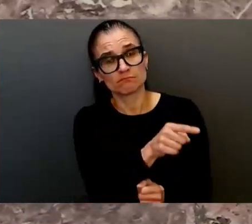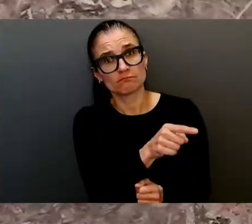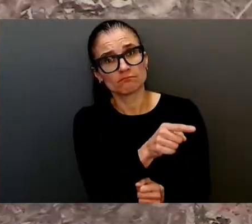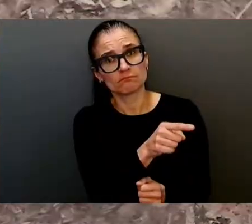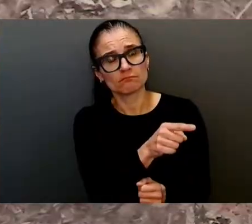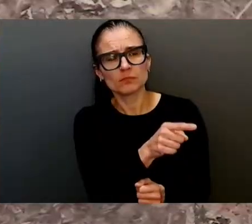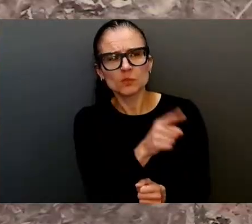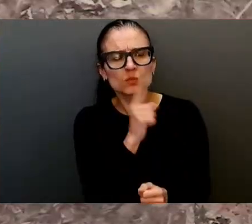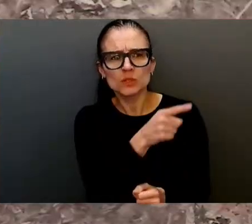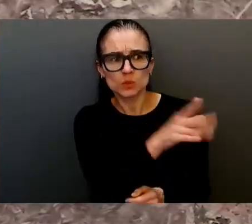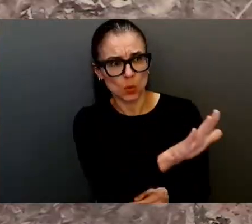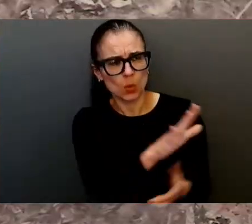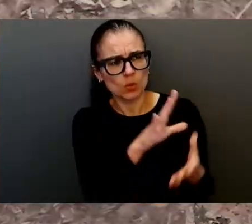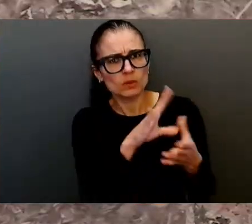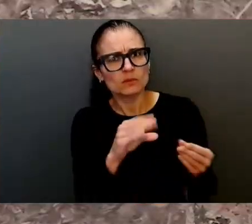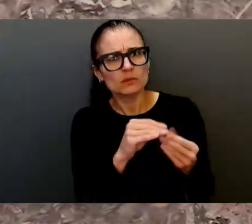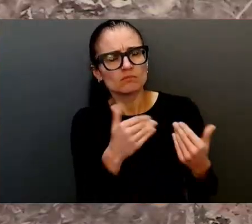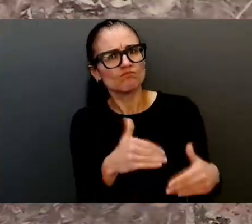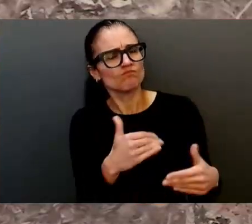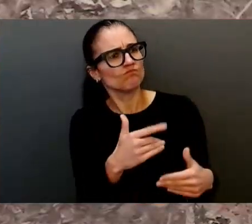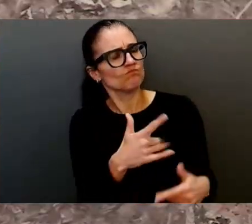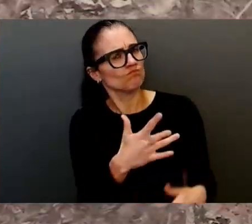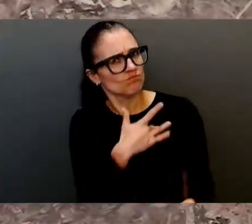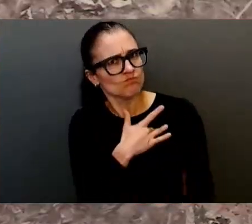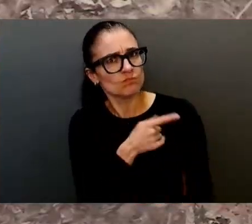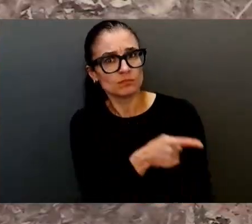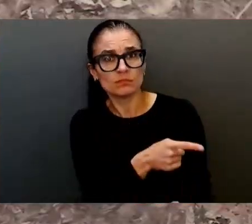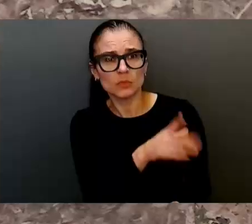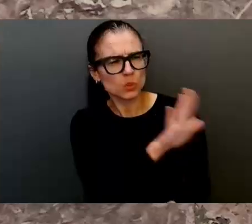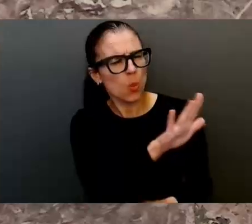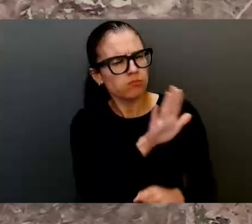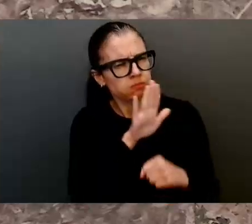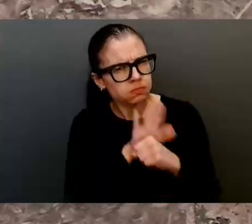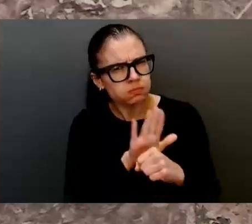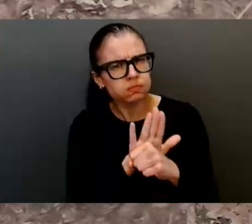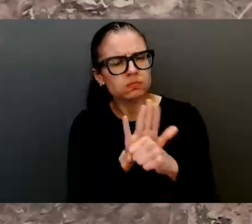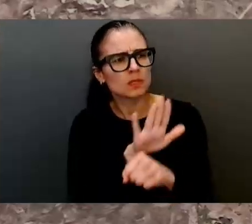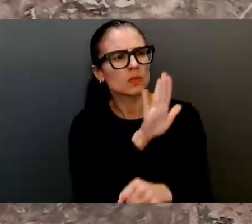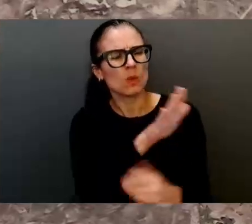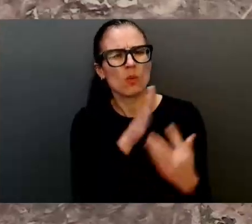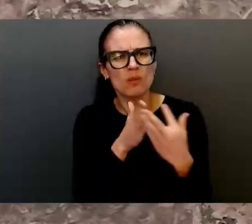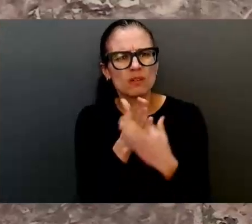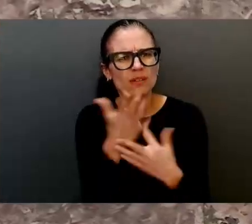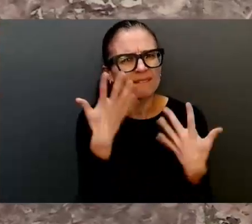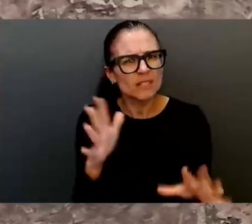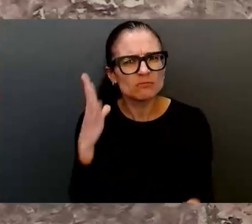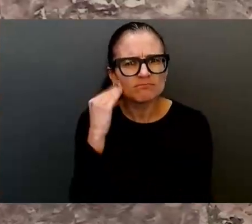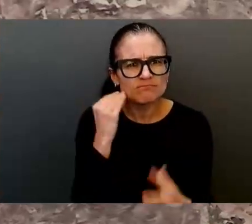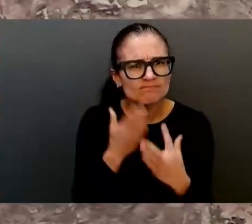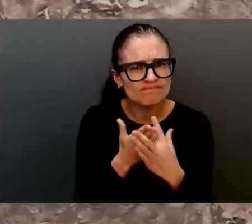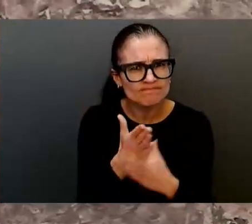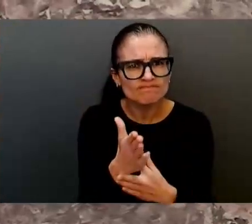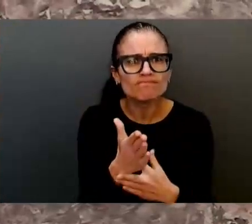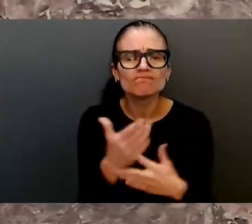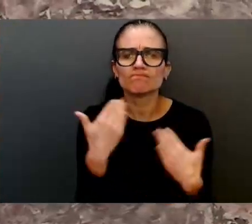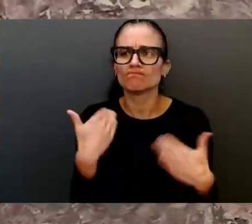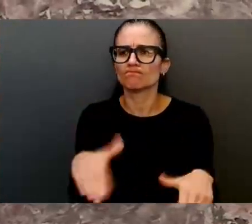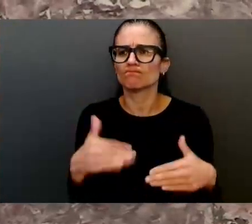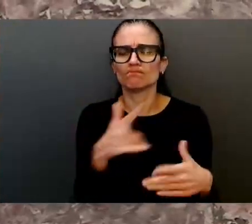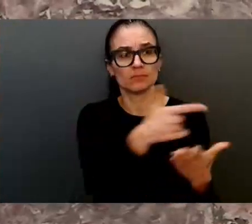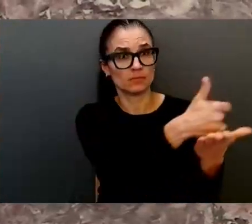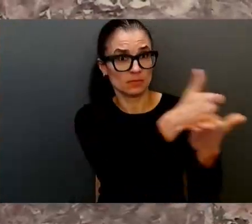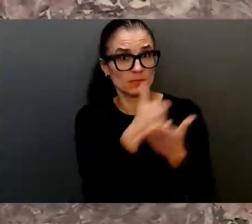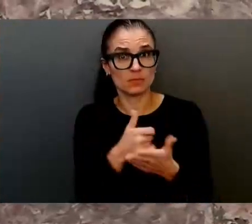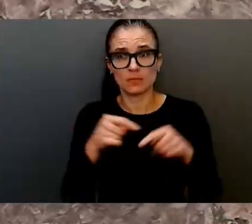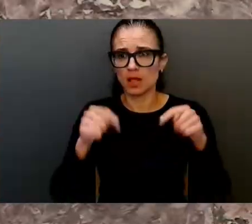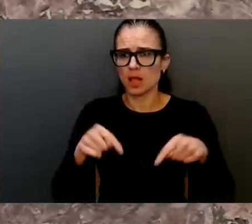advocacy, and her lived experience into this House. What makes this House stronger is having people like her and others who bring